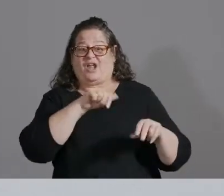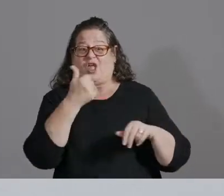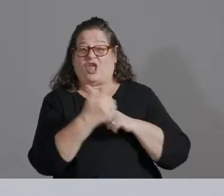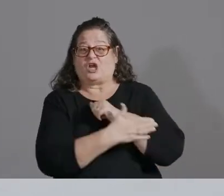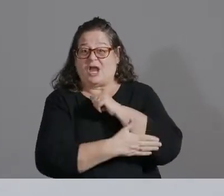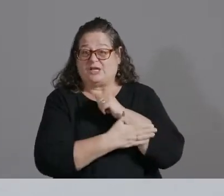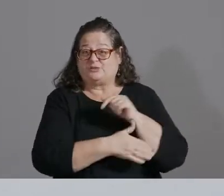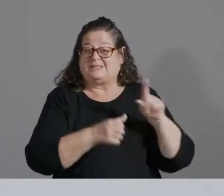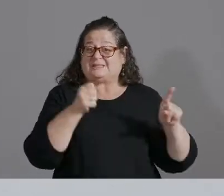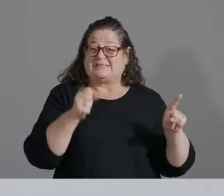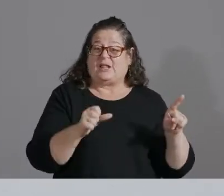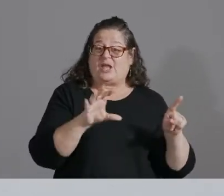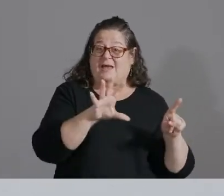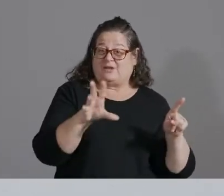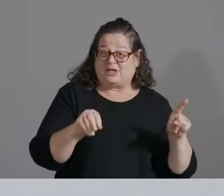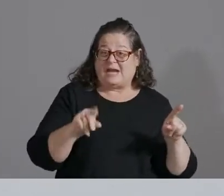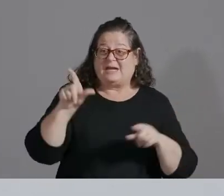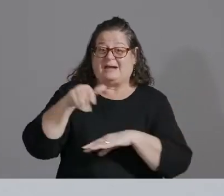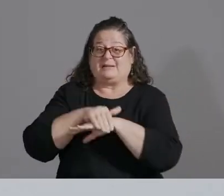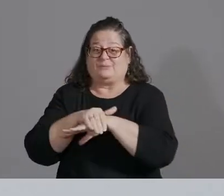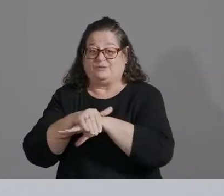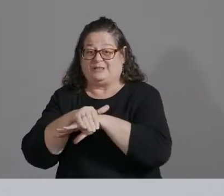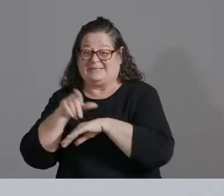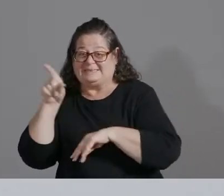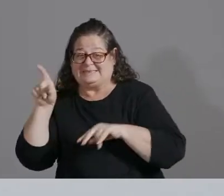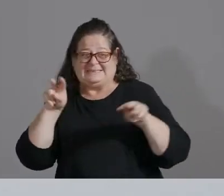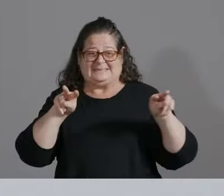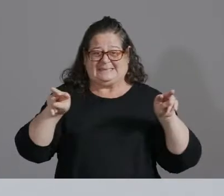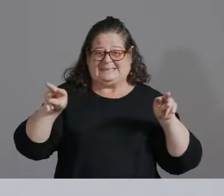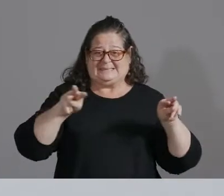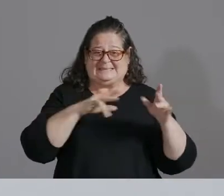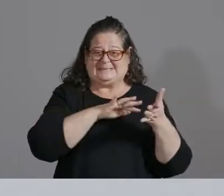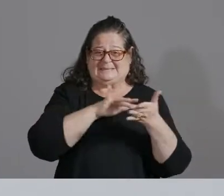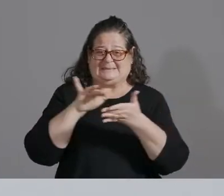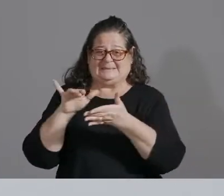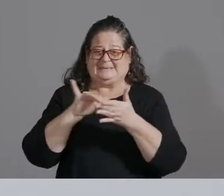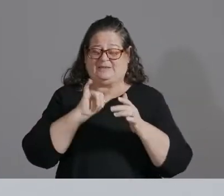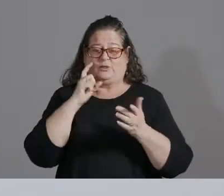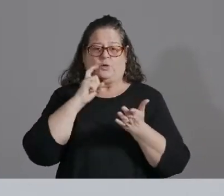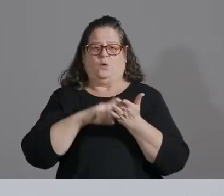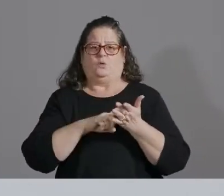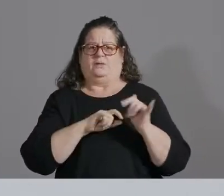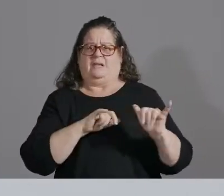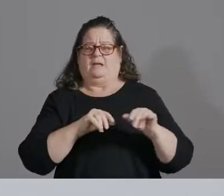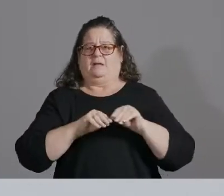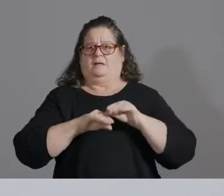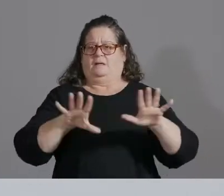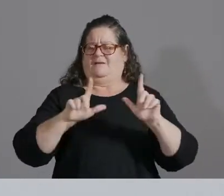does transmit pretty quickly. I would imagine by April that will be the predominant strain.